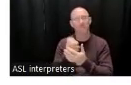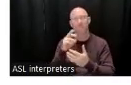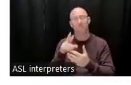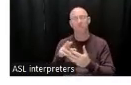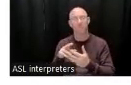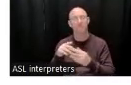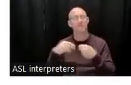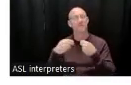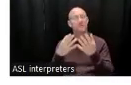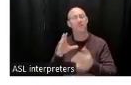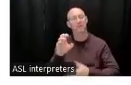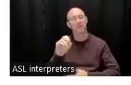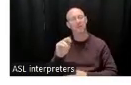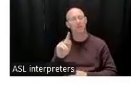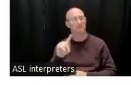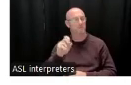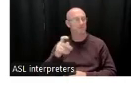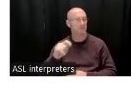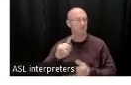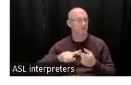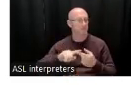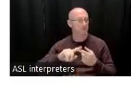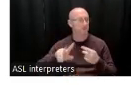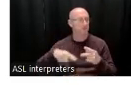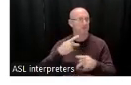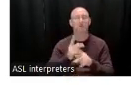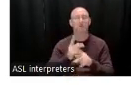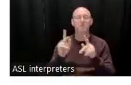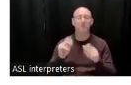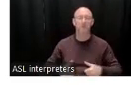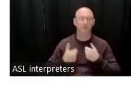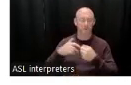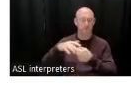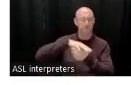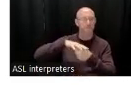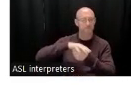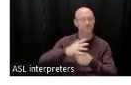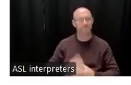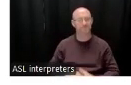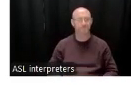context to the kinds of people that live in this location?